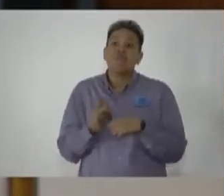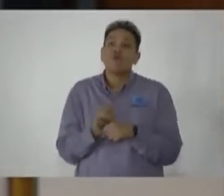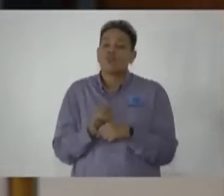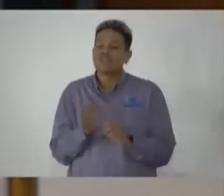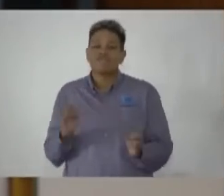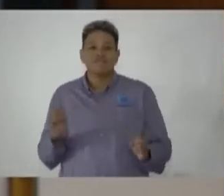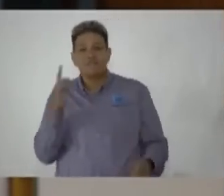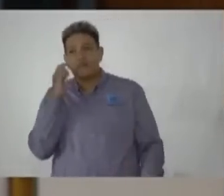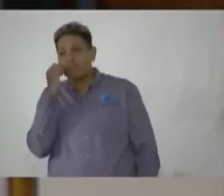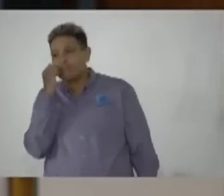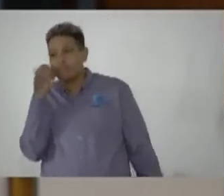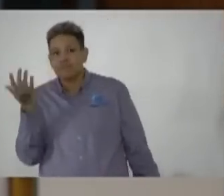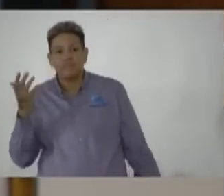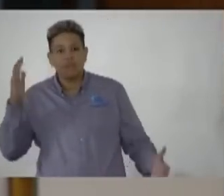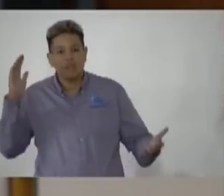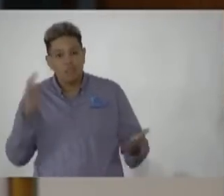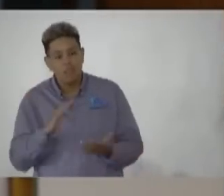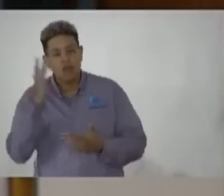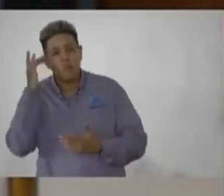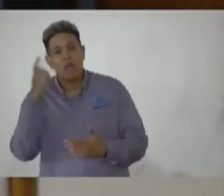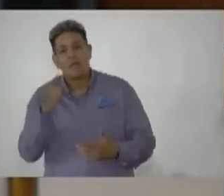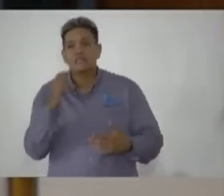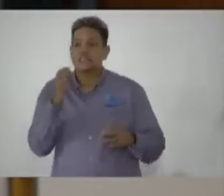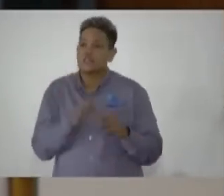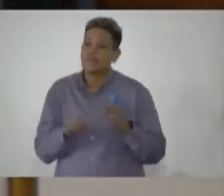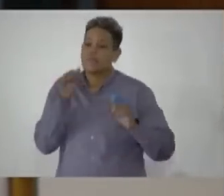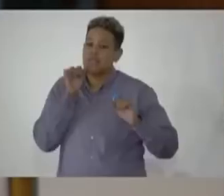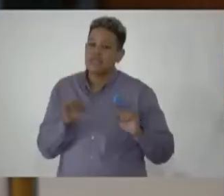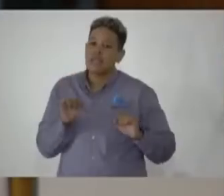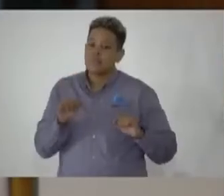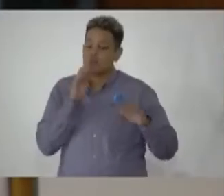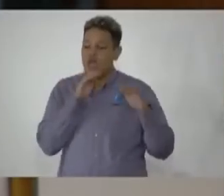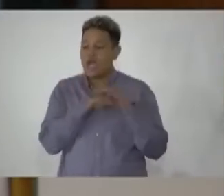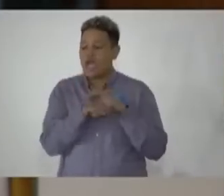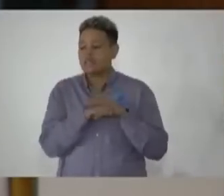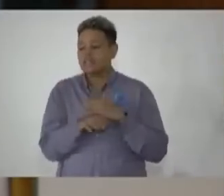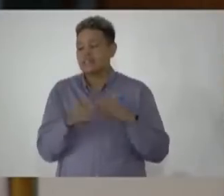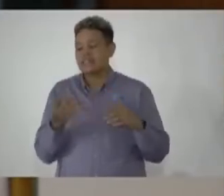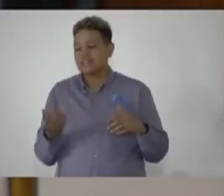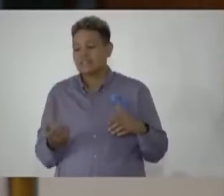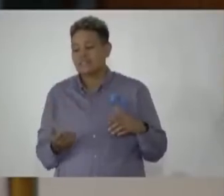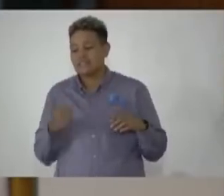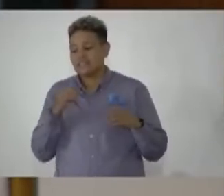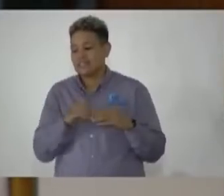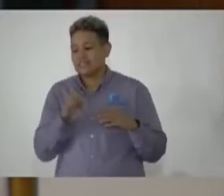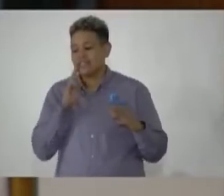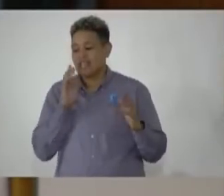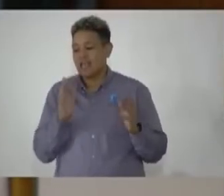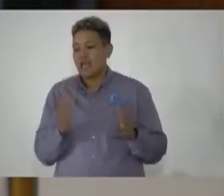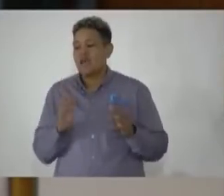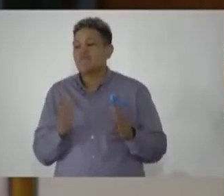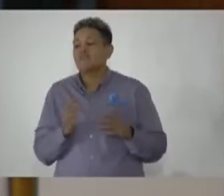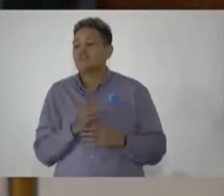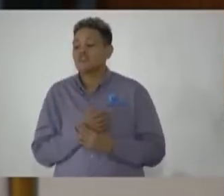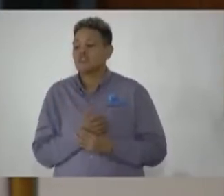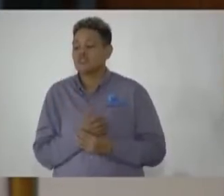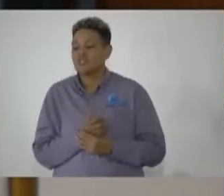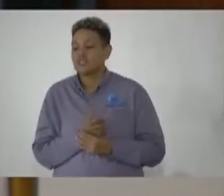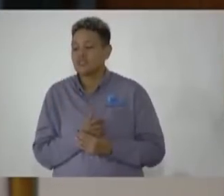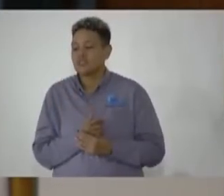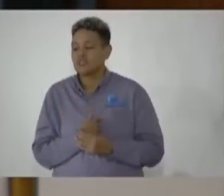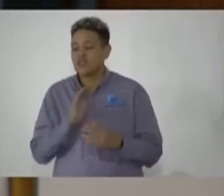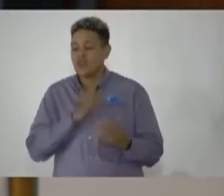productivity decreased because they simply were not able to access it. And in the course of the conversation and